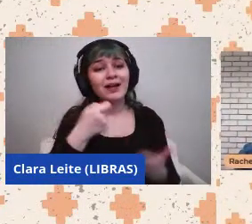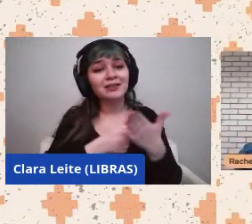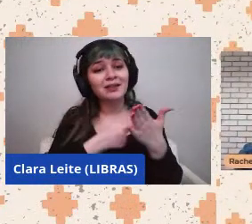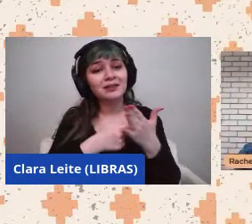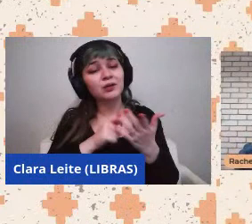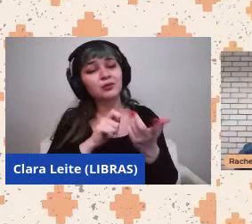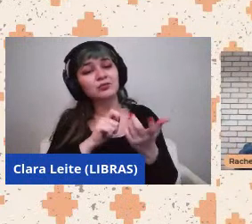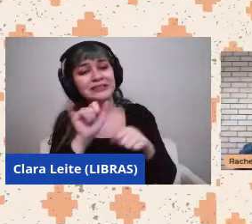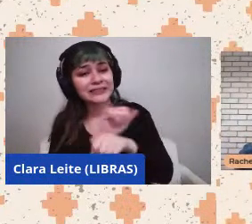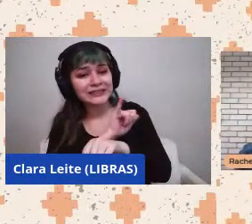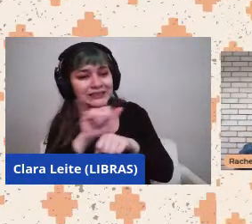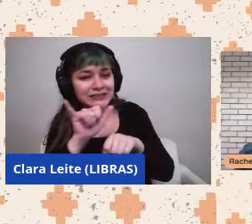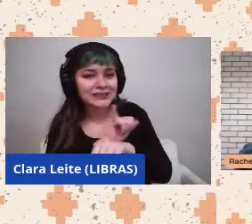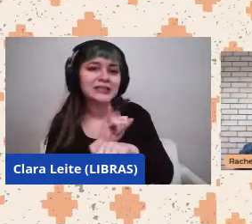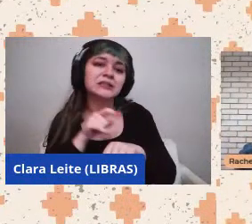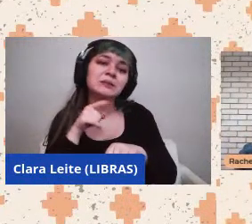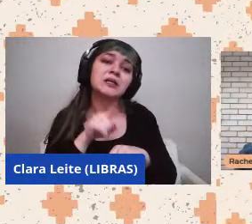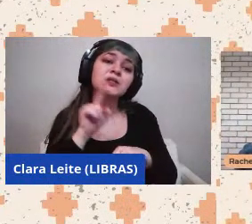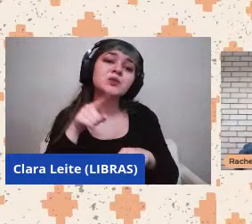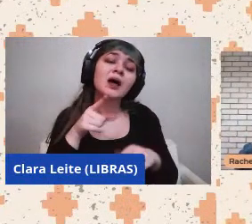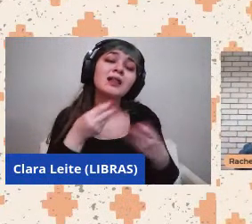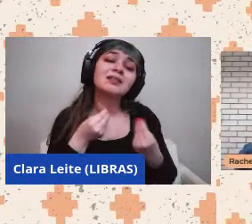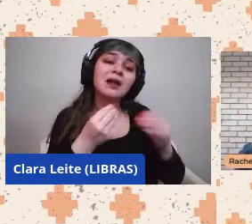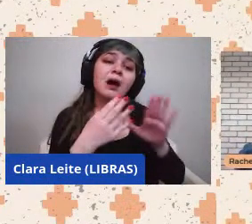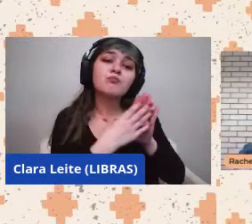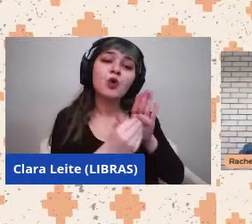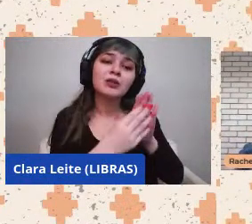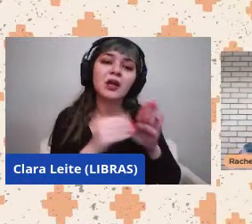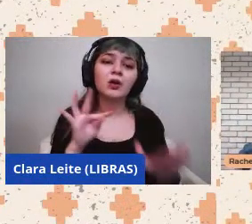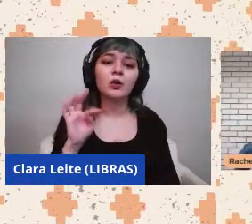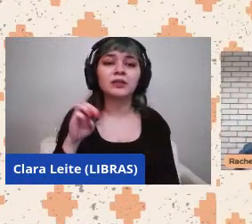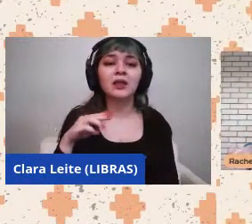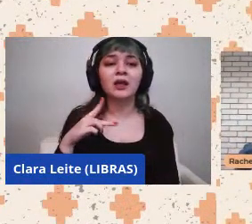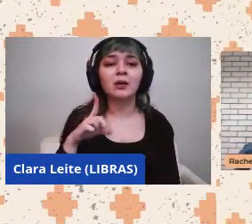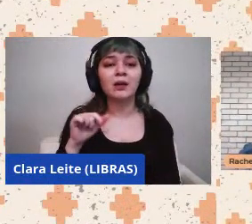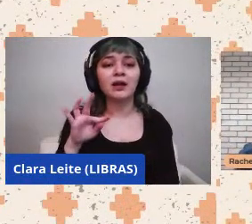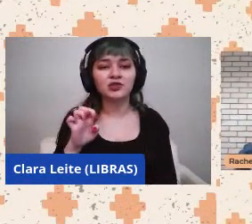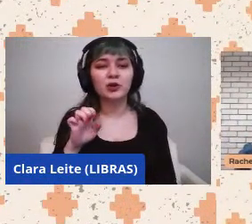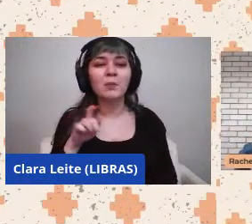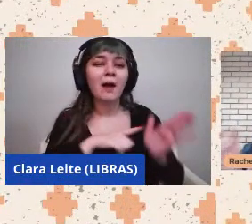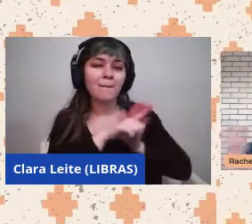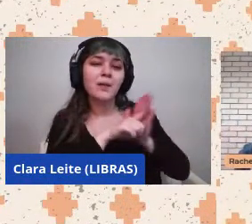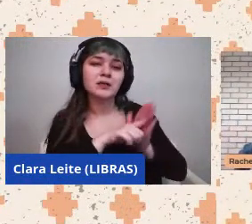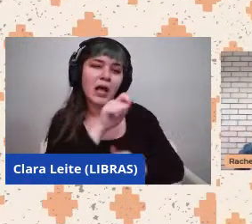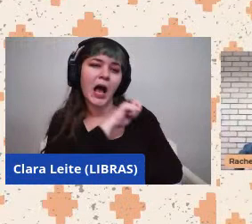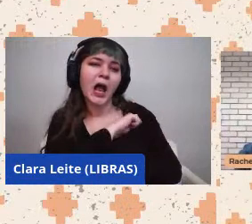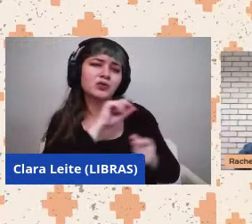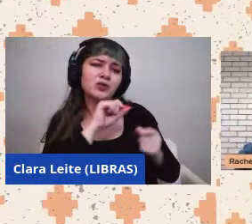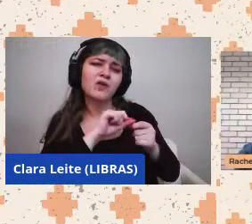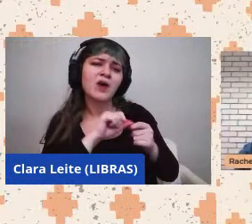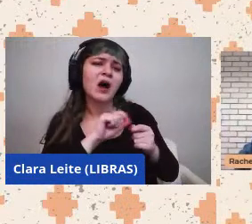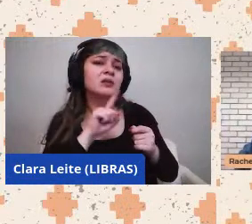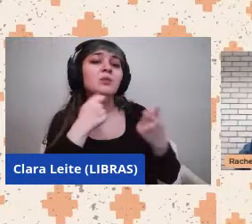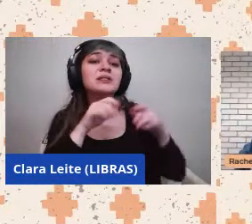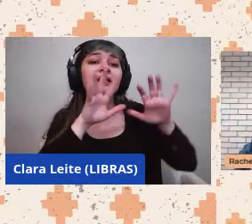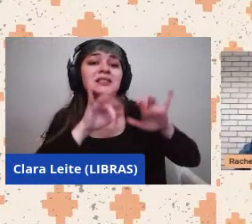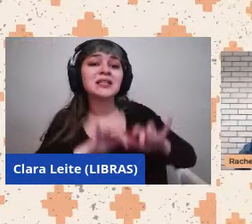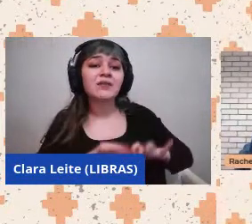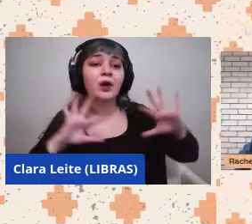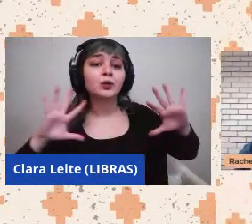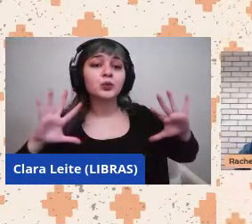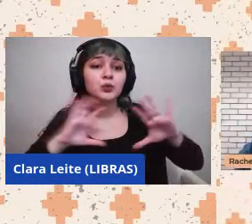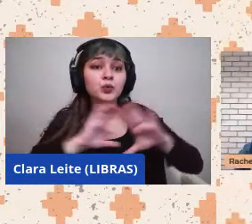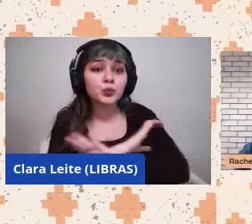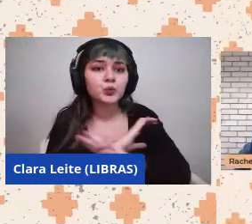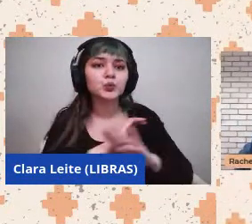is by using kind of standard templates for types of research that students tend to do year after year, so they don't have to write everything from